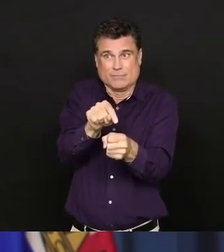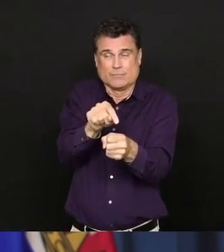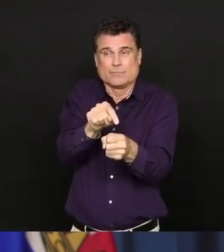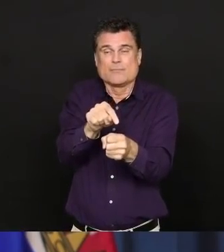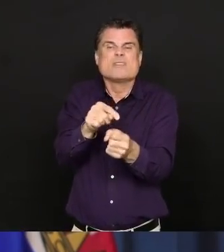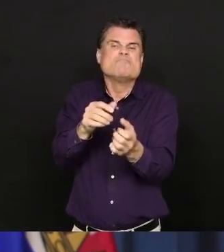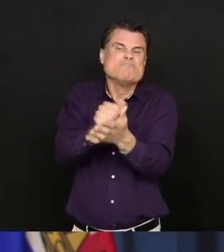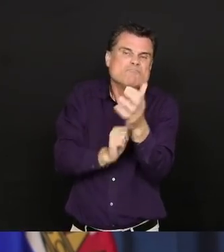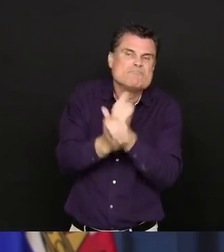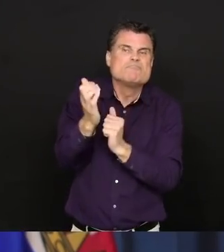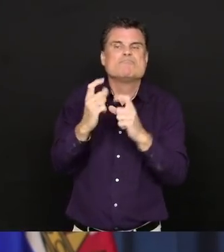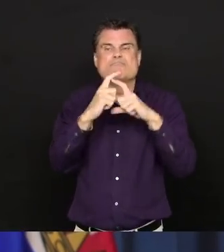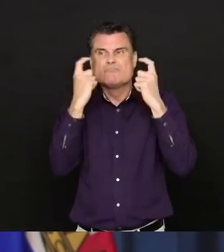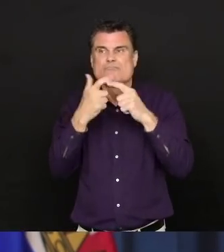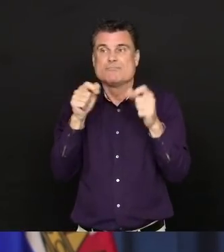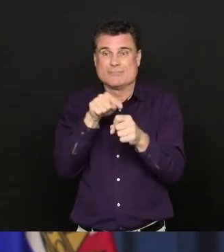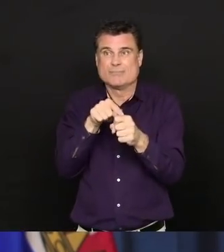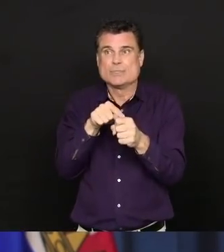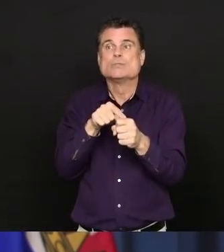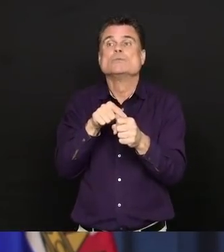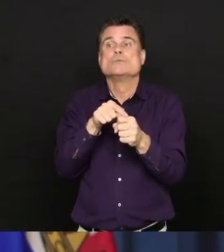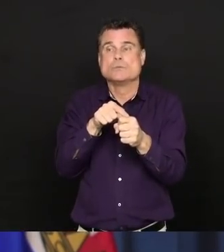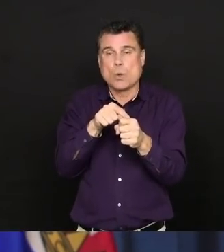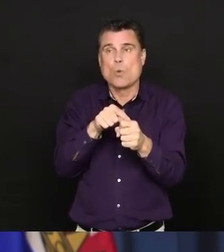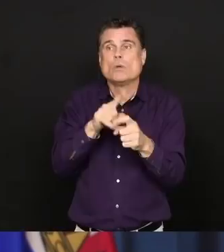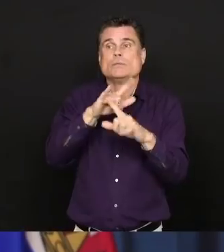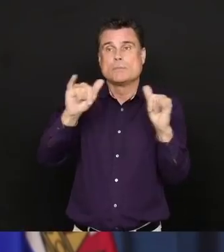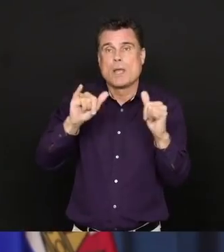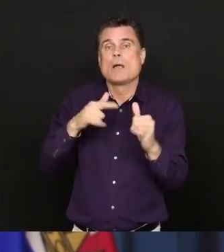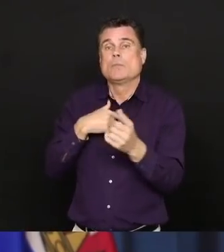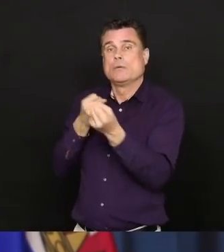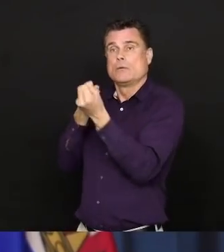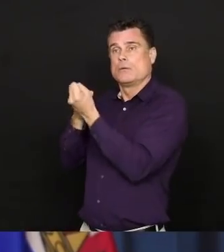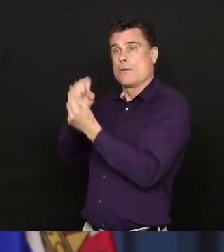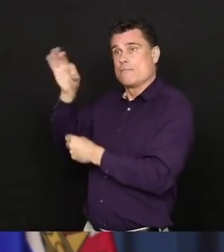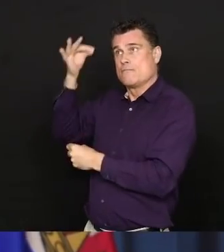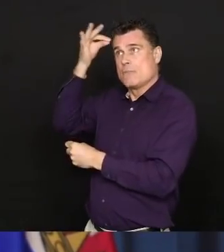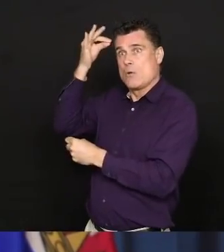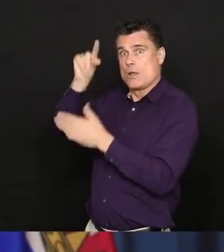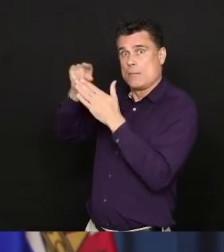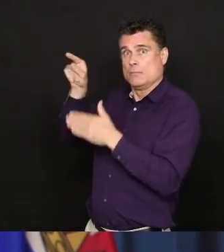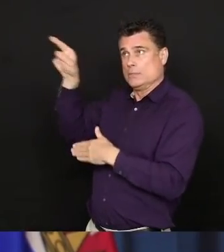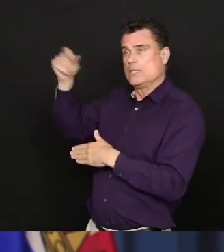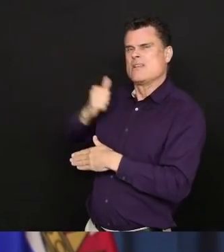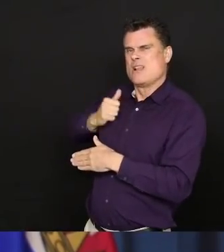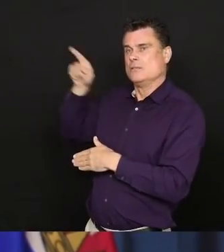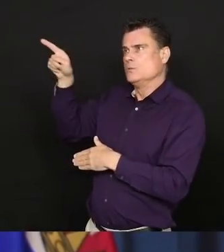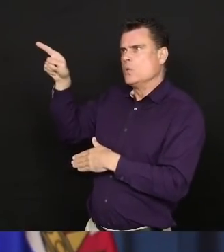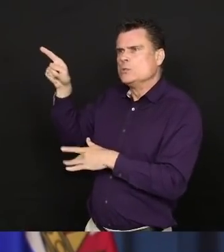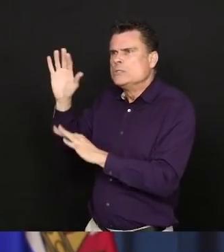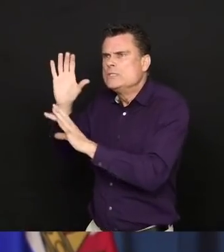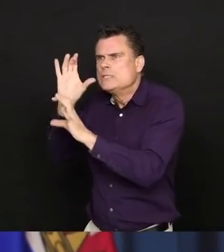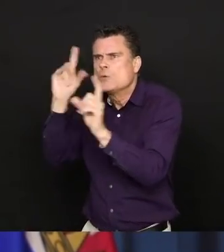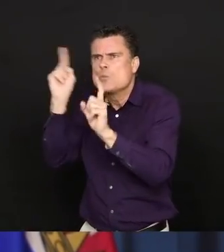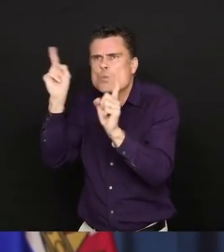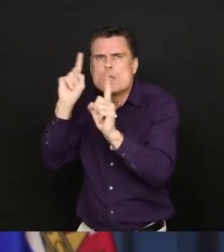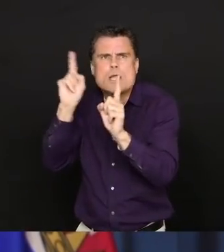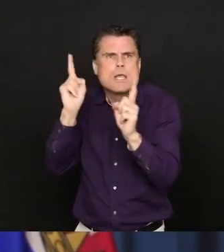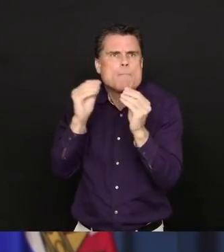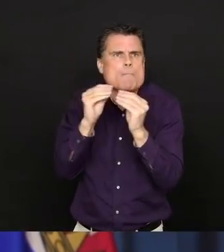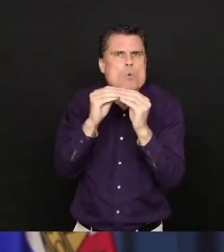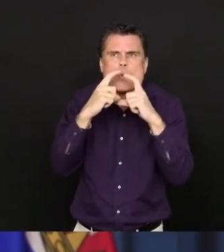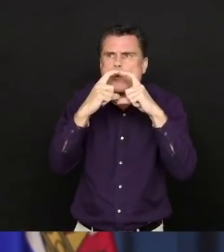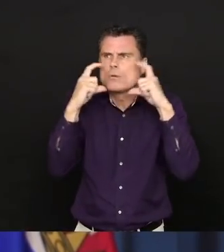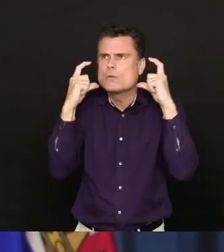faced with the United States as a source of PPE and other health equipment in recent weeks. And we strongly support the efforts